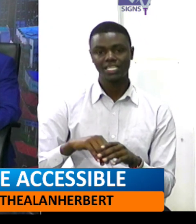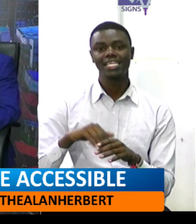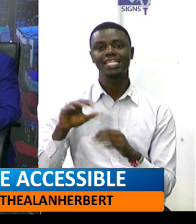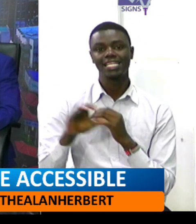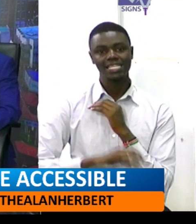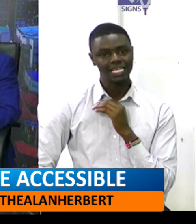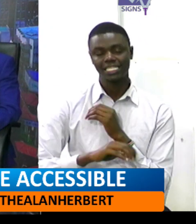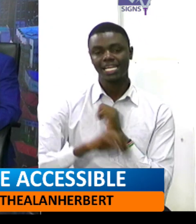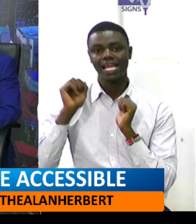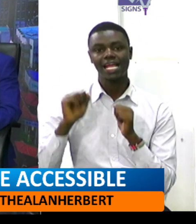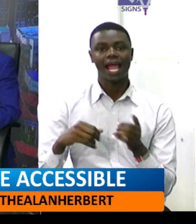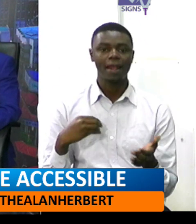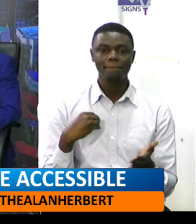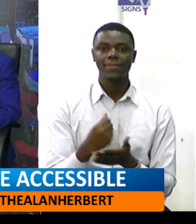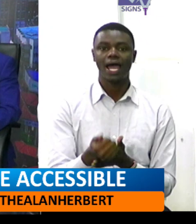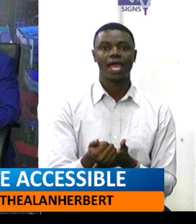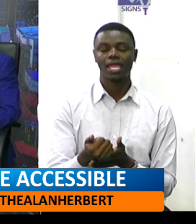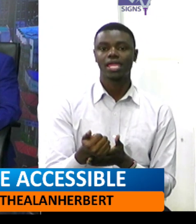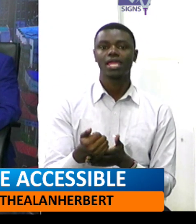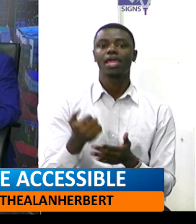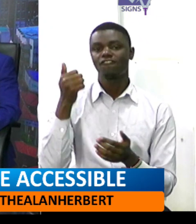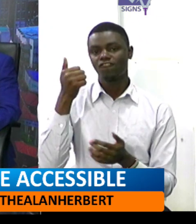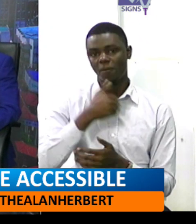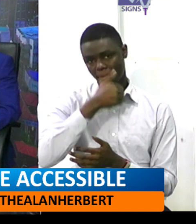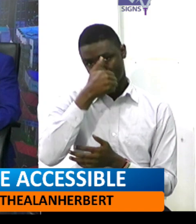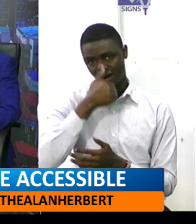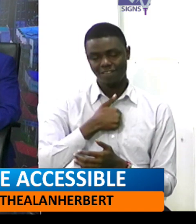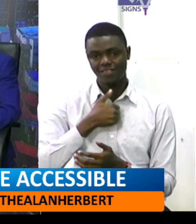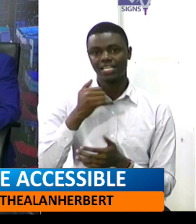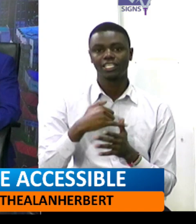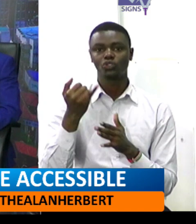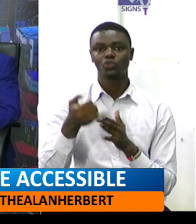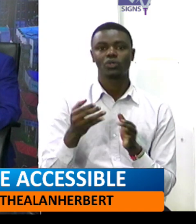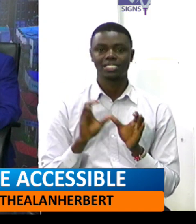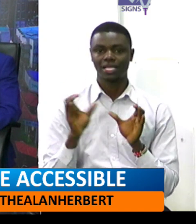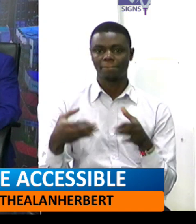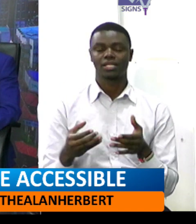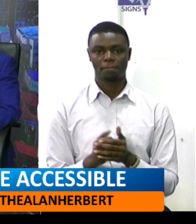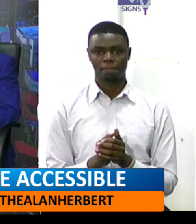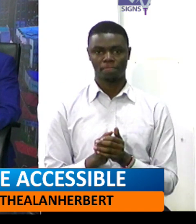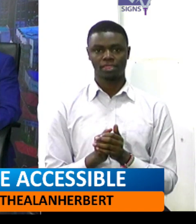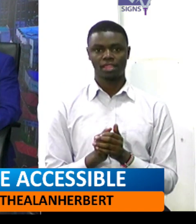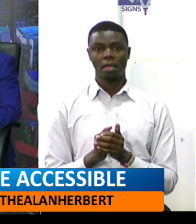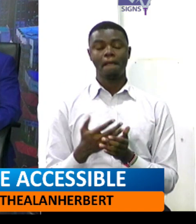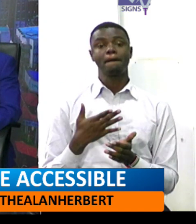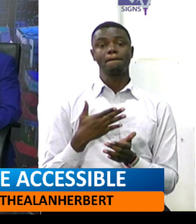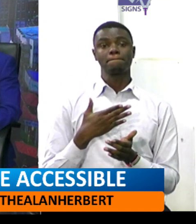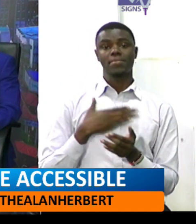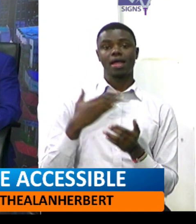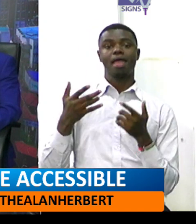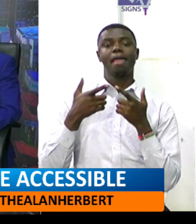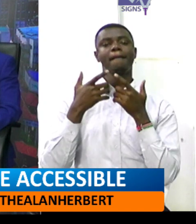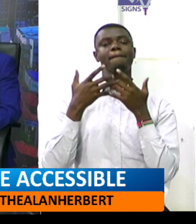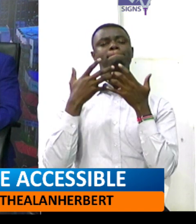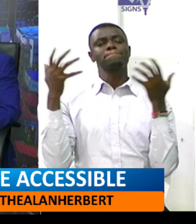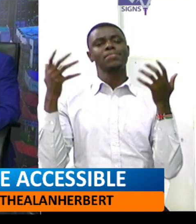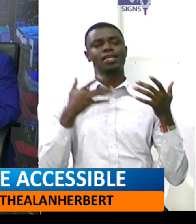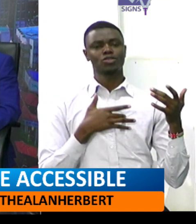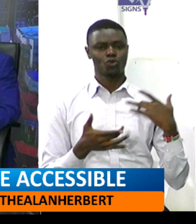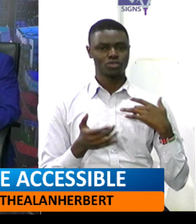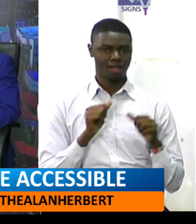some form of insurance from a private insurance company. So my biggest